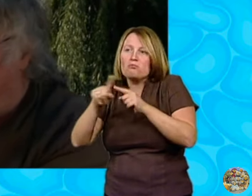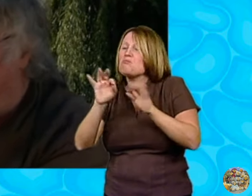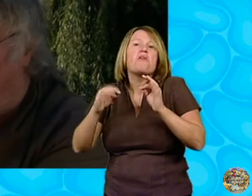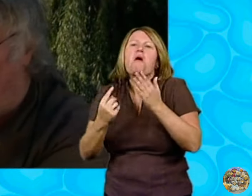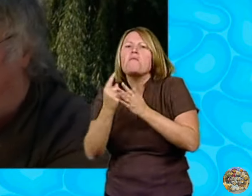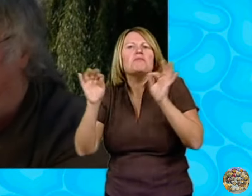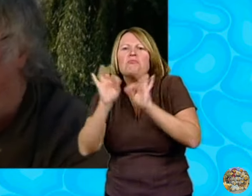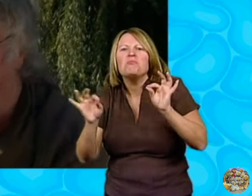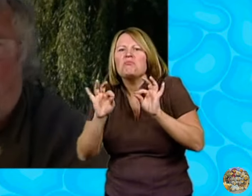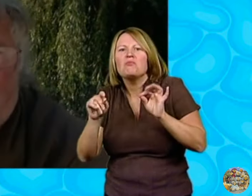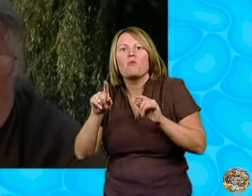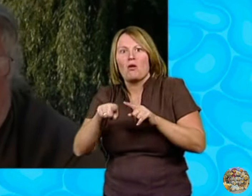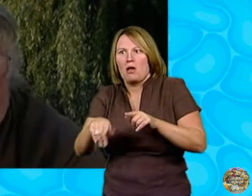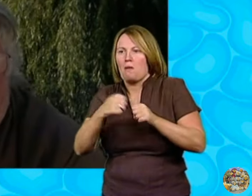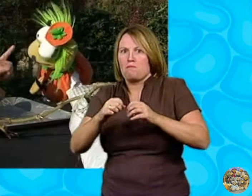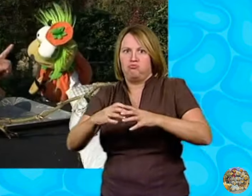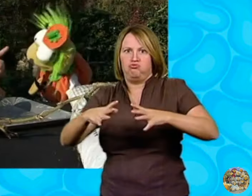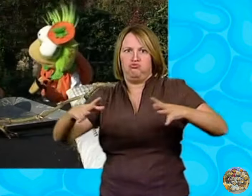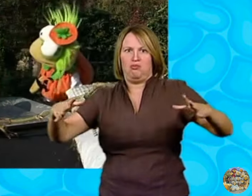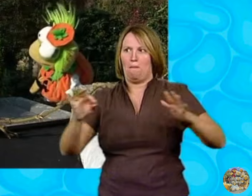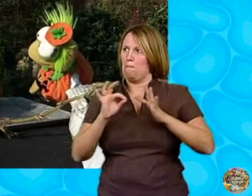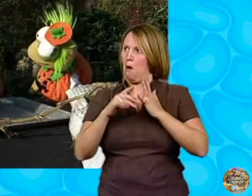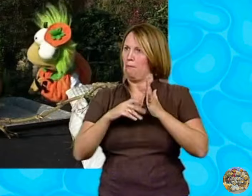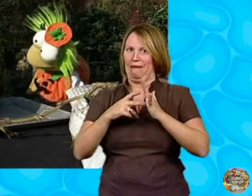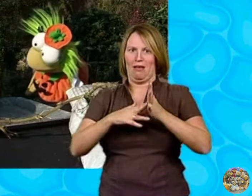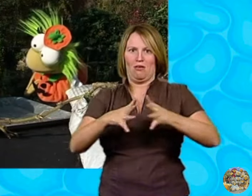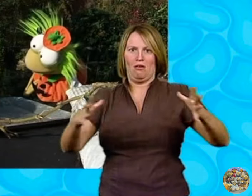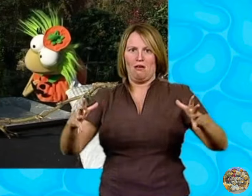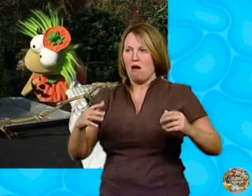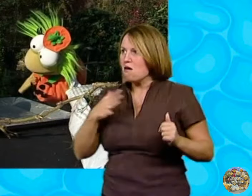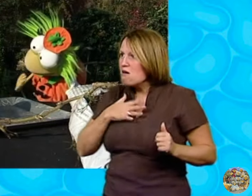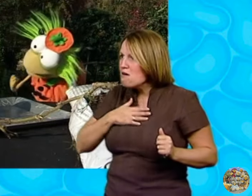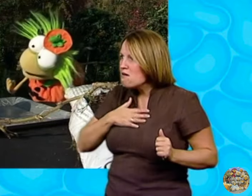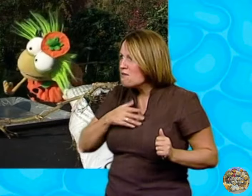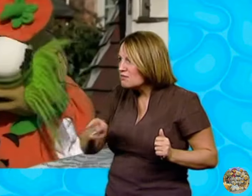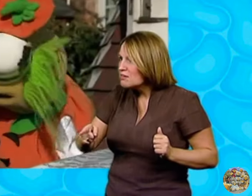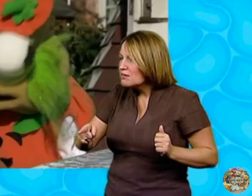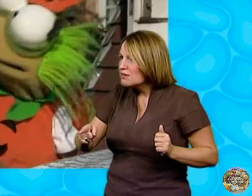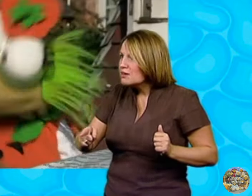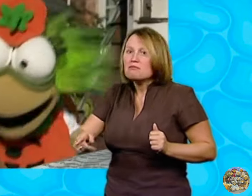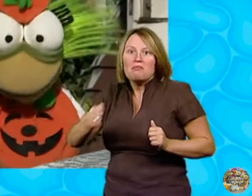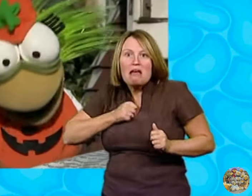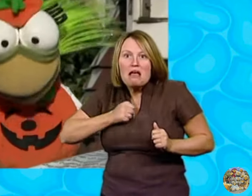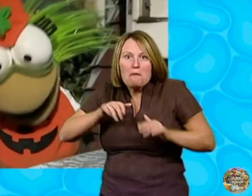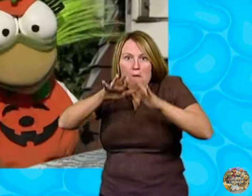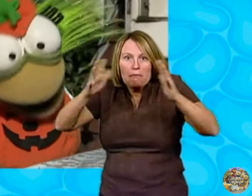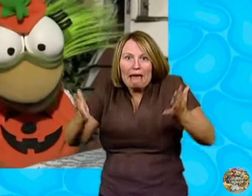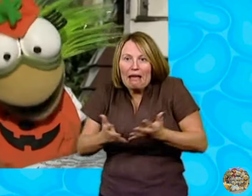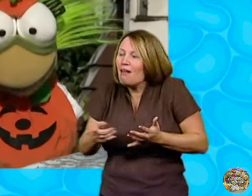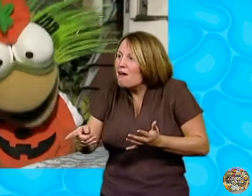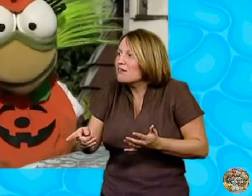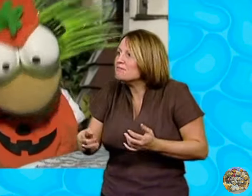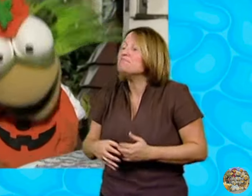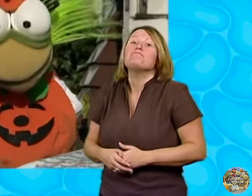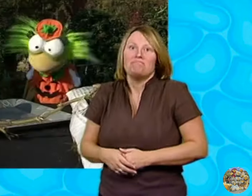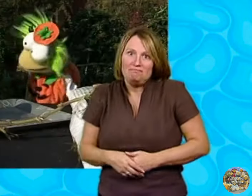leaves just fell off. Nothing happened. But one of those flowers grew into this pumpkin. So it really is our